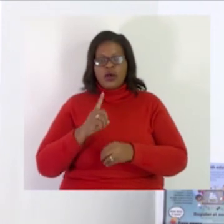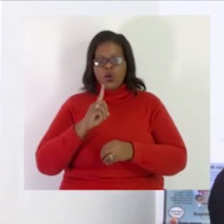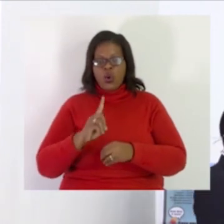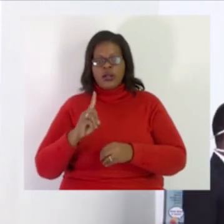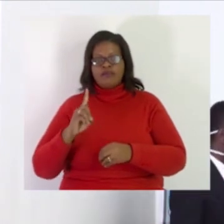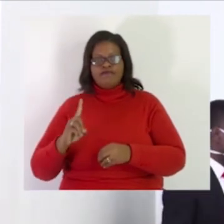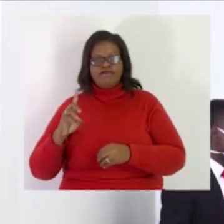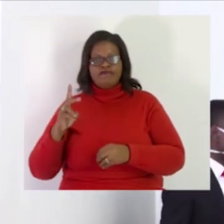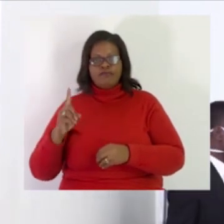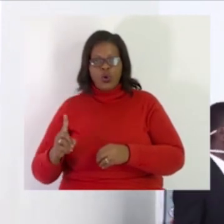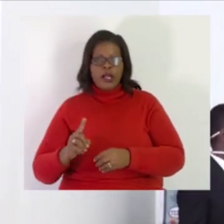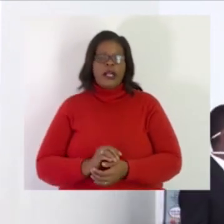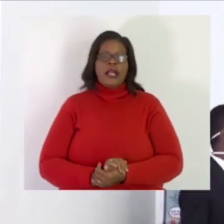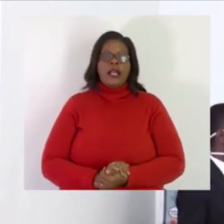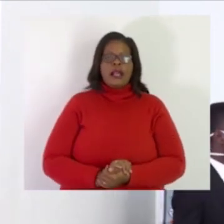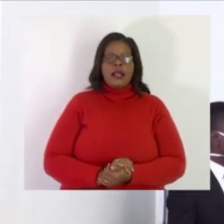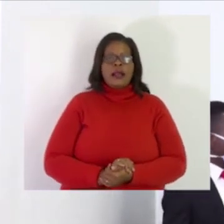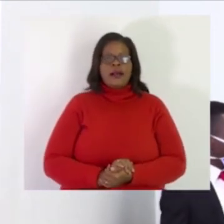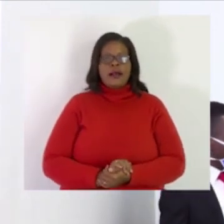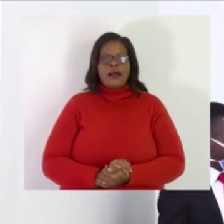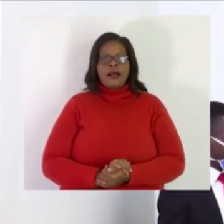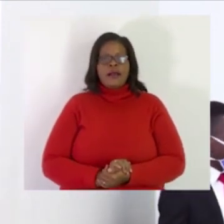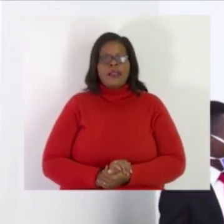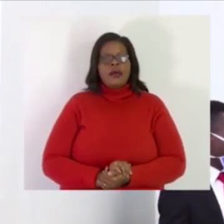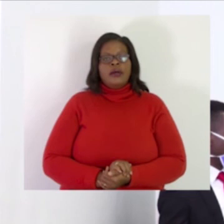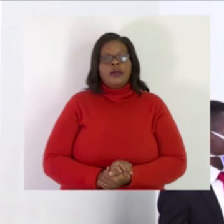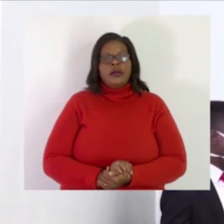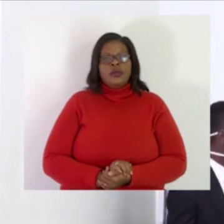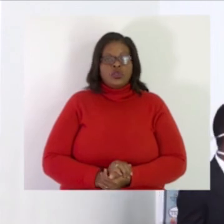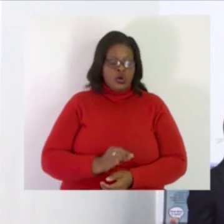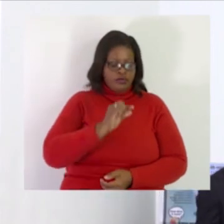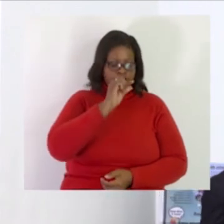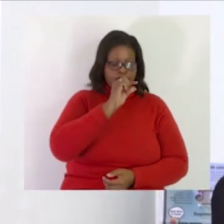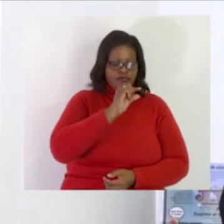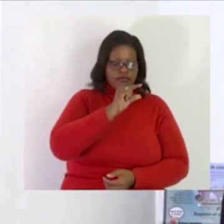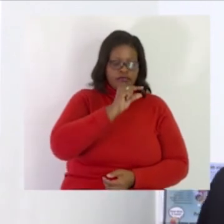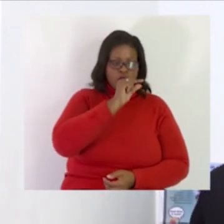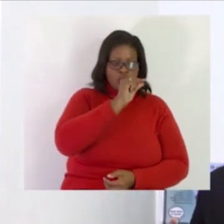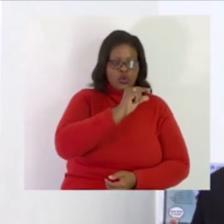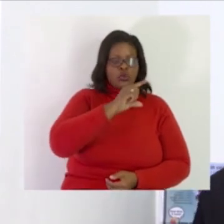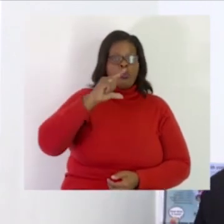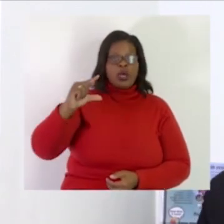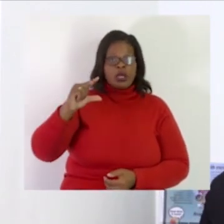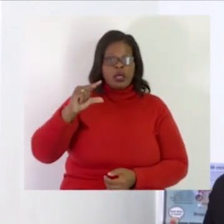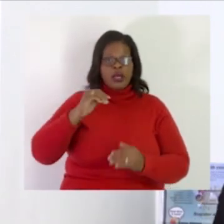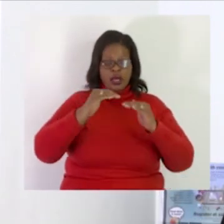10,111. So ascending order, descending order, small to big, and here